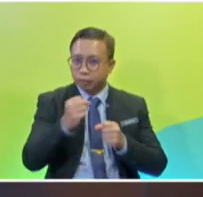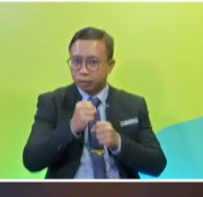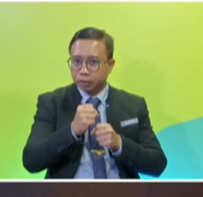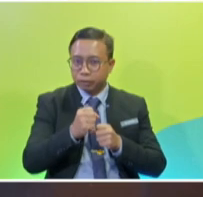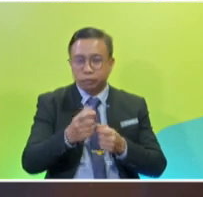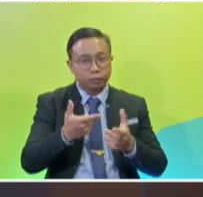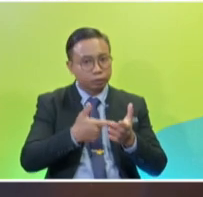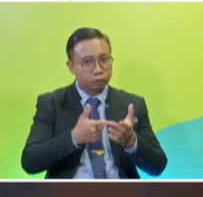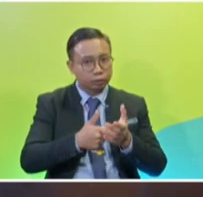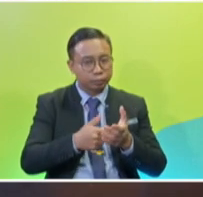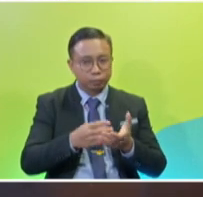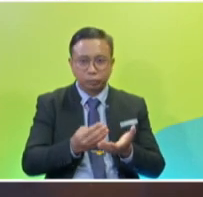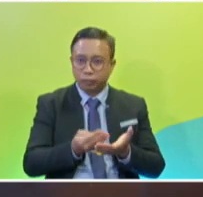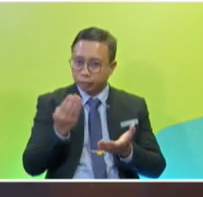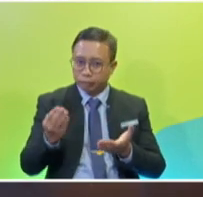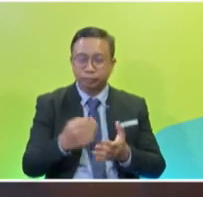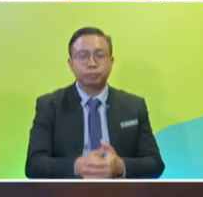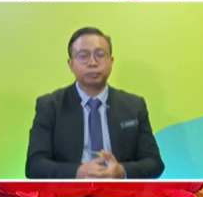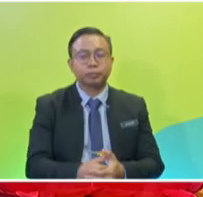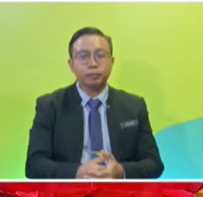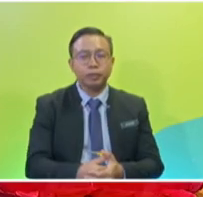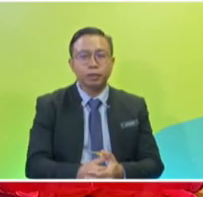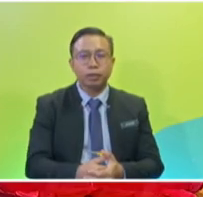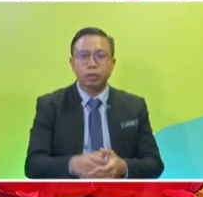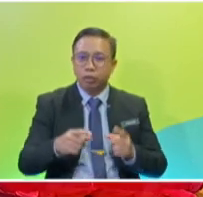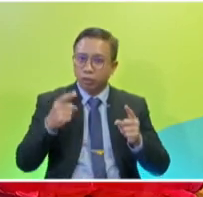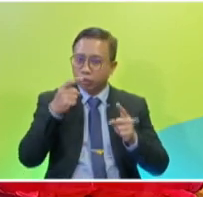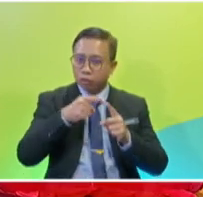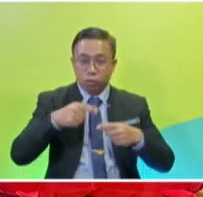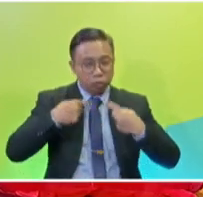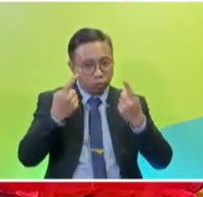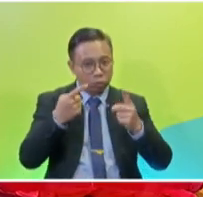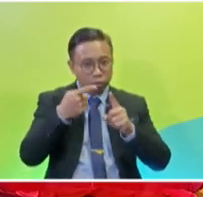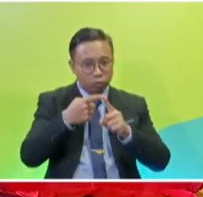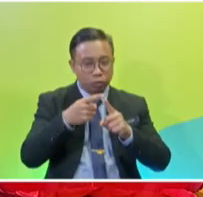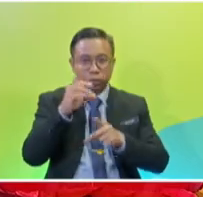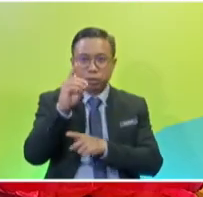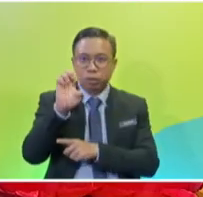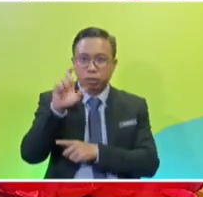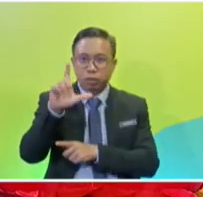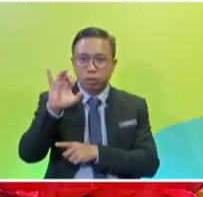materials to do their revisions? Definitely. You guys can go to Portal Delima.